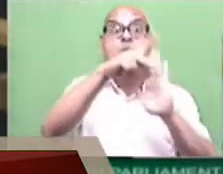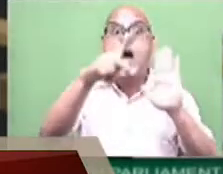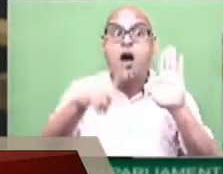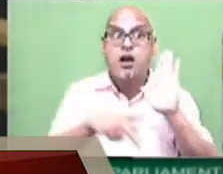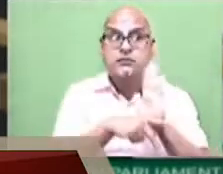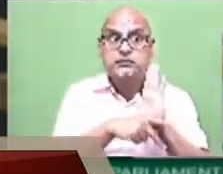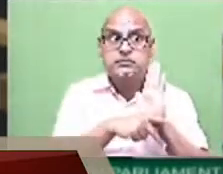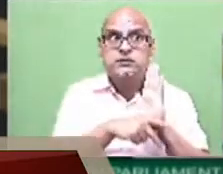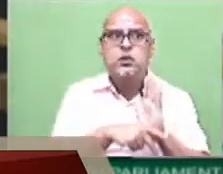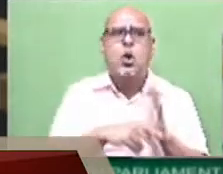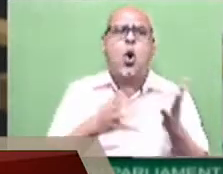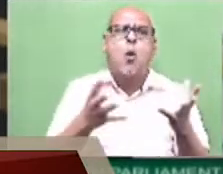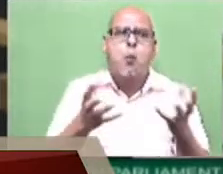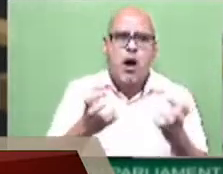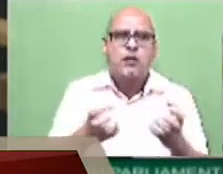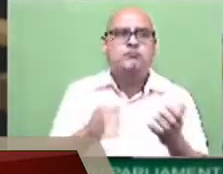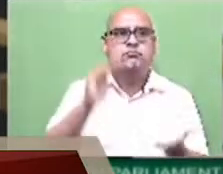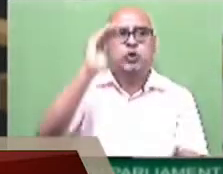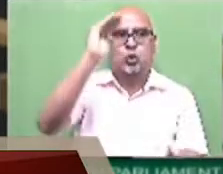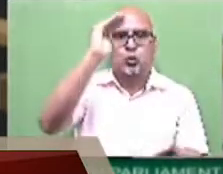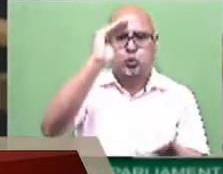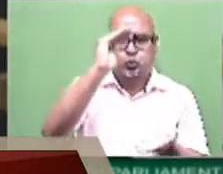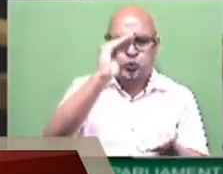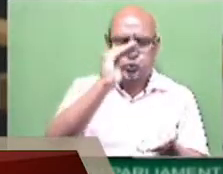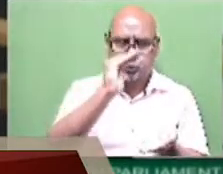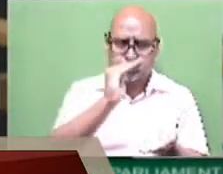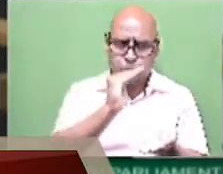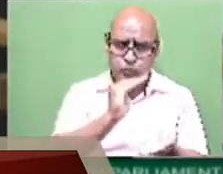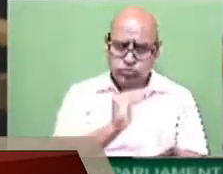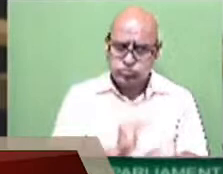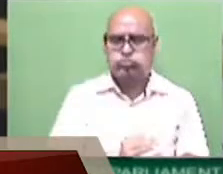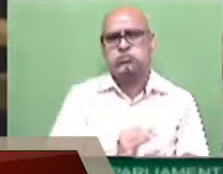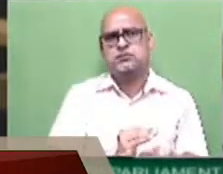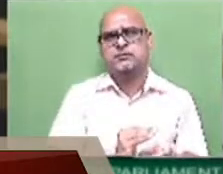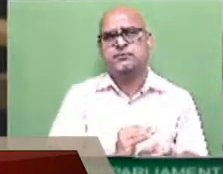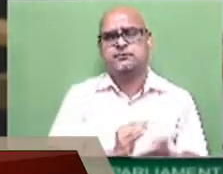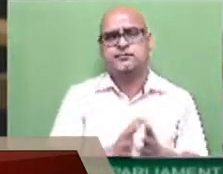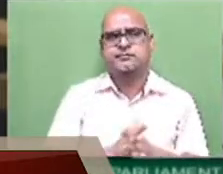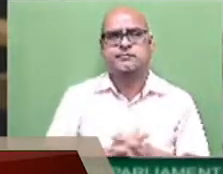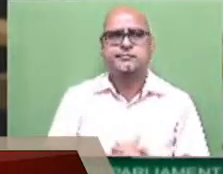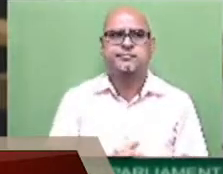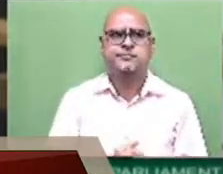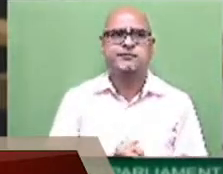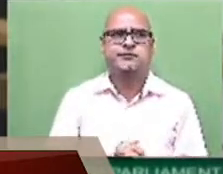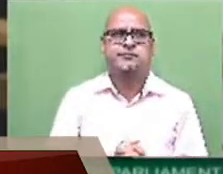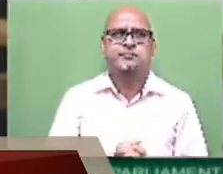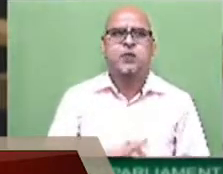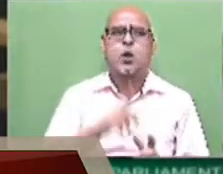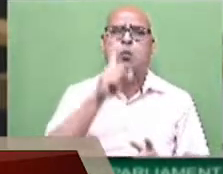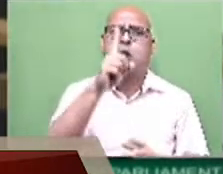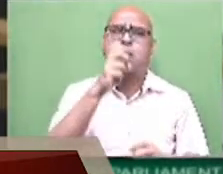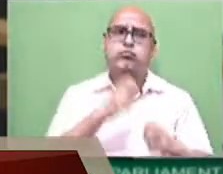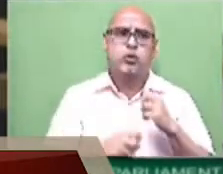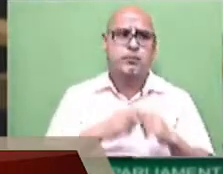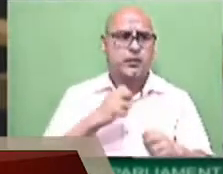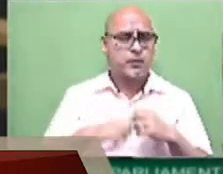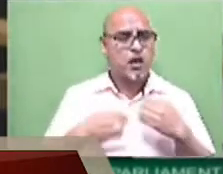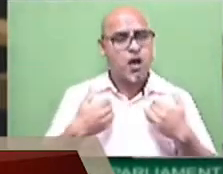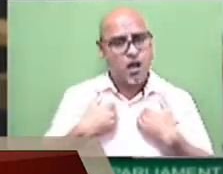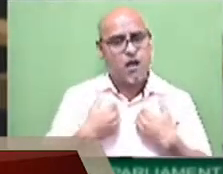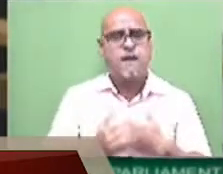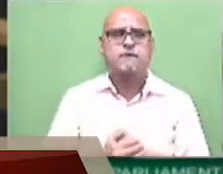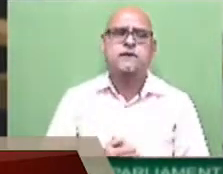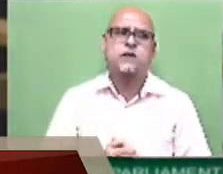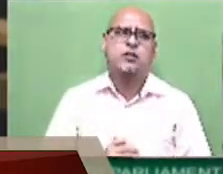an additional level of bureaucracy. So, Madam Speaker, this is one of the issues I would like to raise. And in the committee stage, we